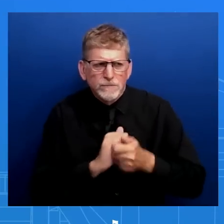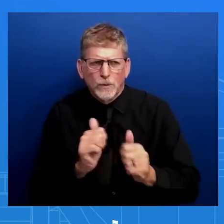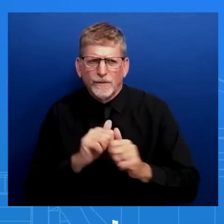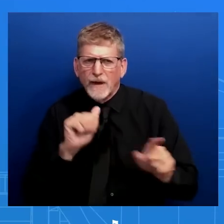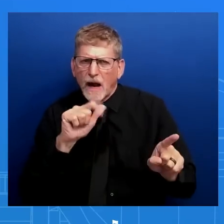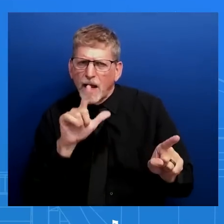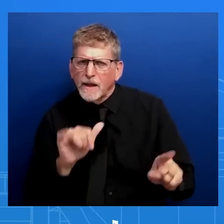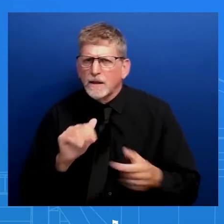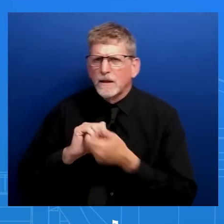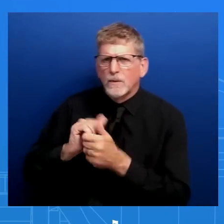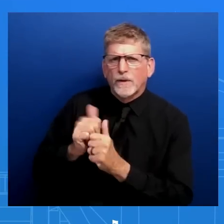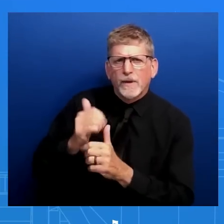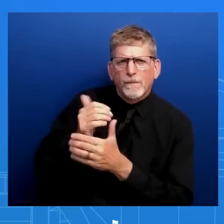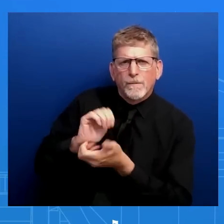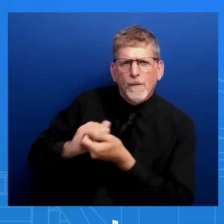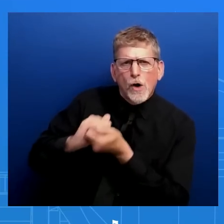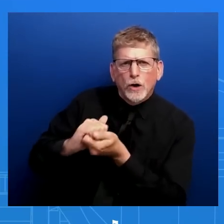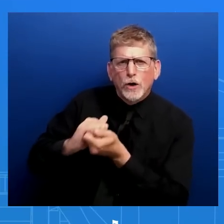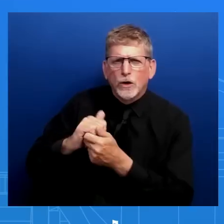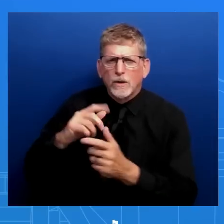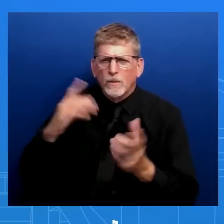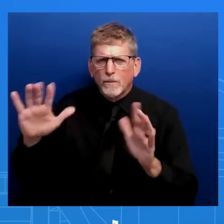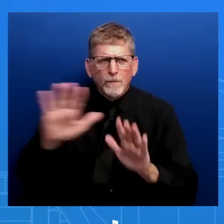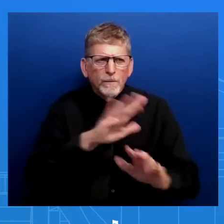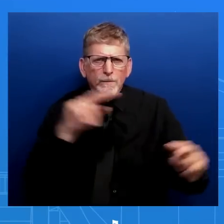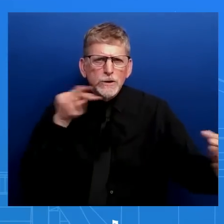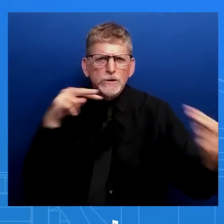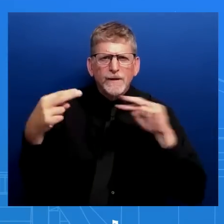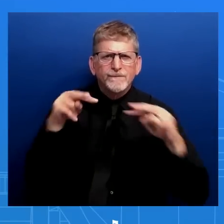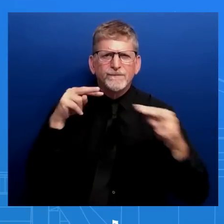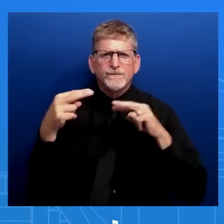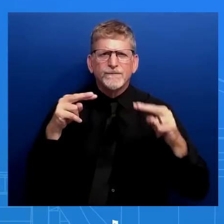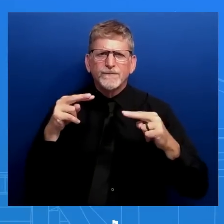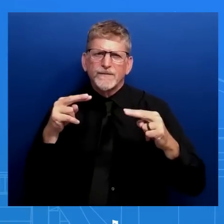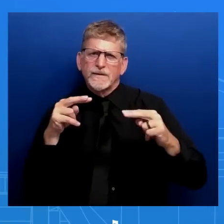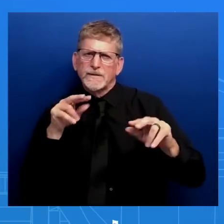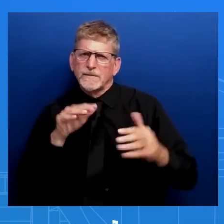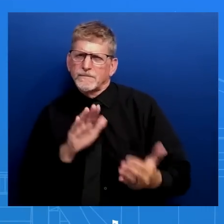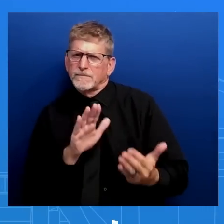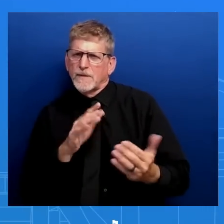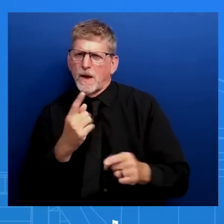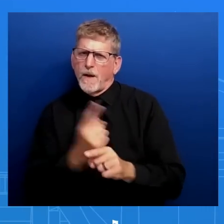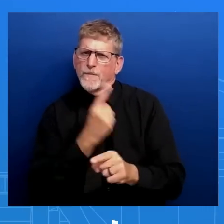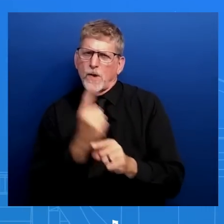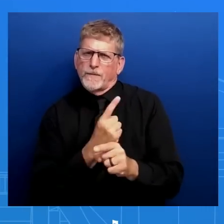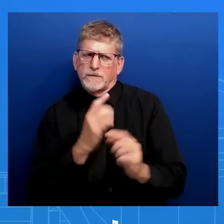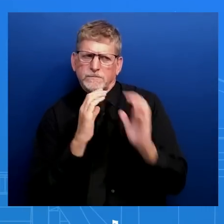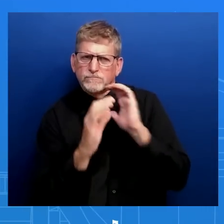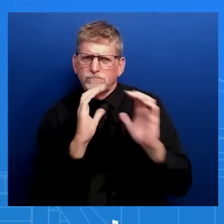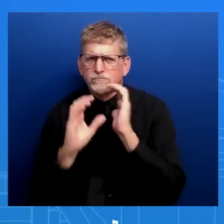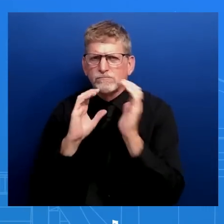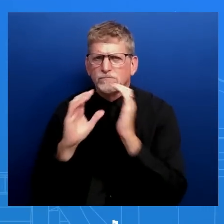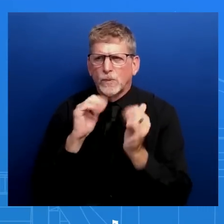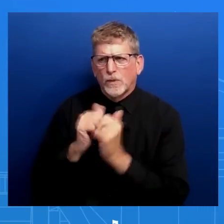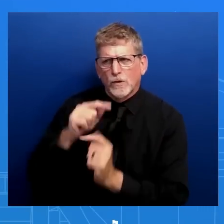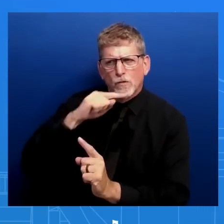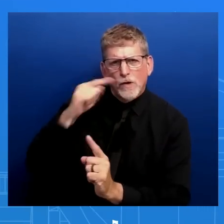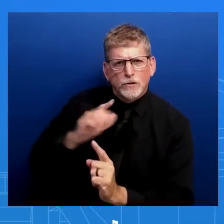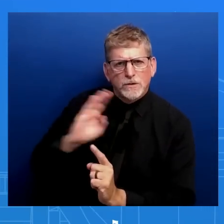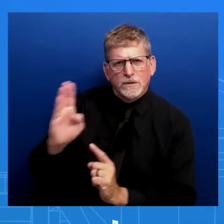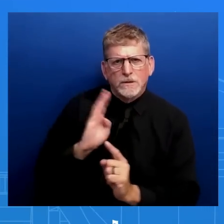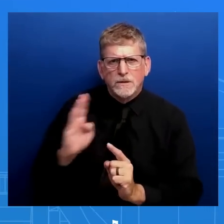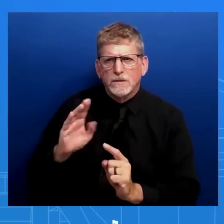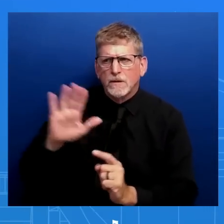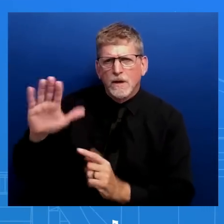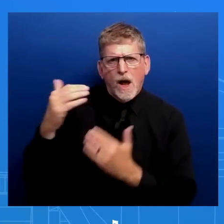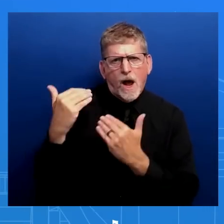same way, and that we made appropriate communications with the Russians about their obligations to protect our diplomats and to make sure that they knew we weren't